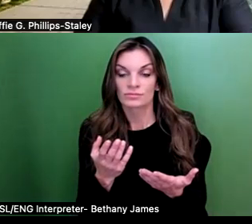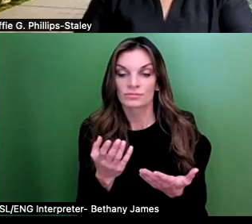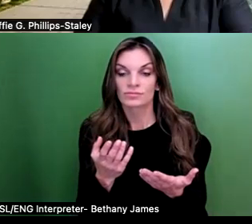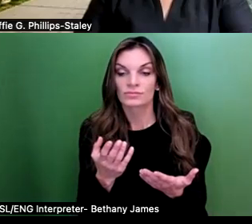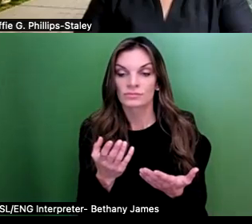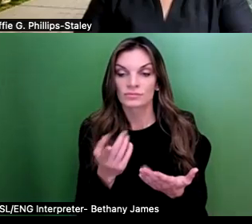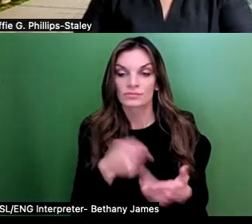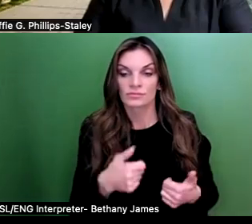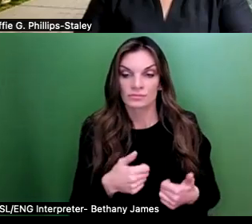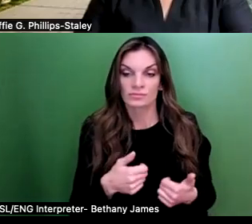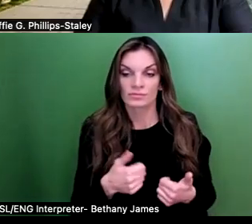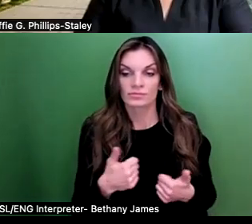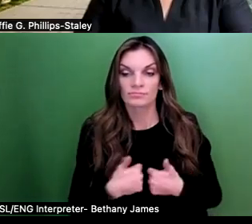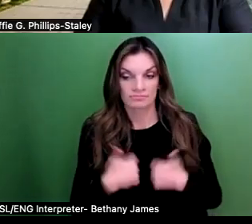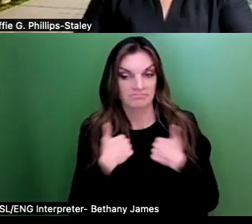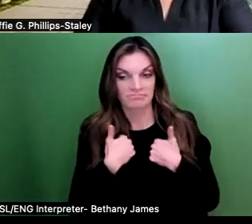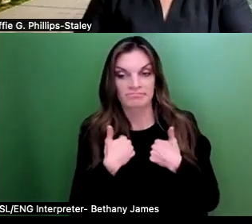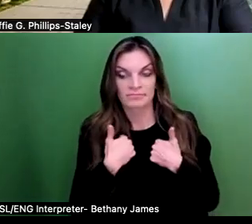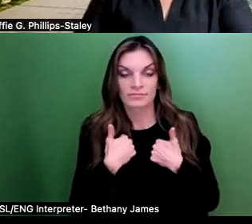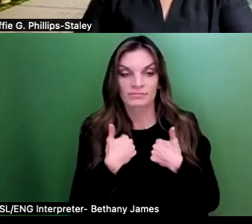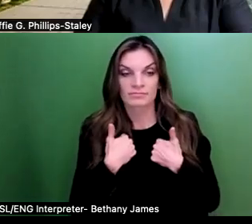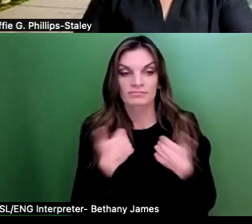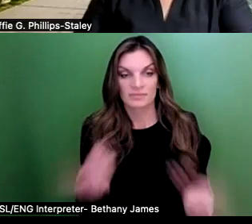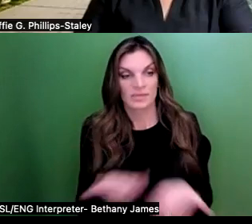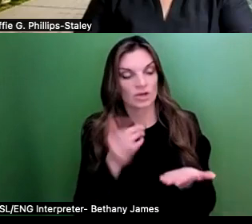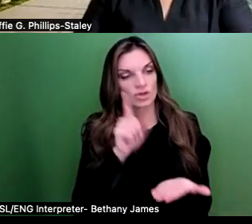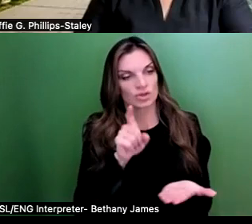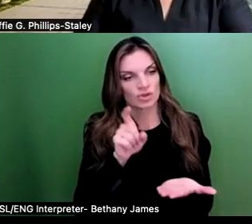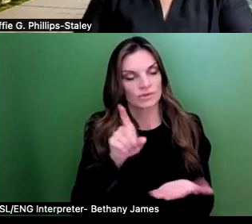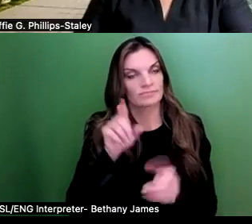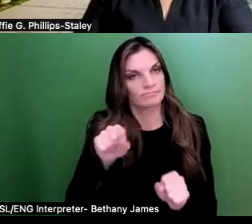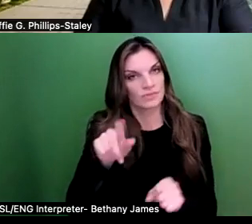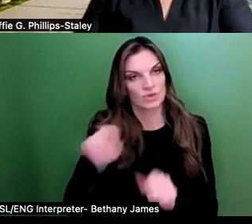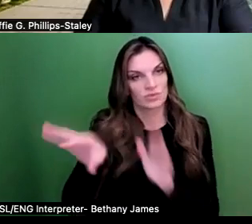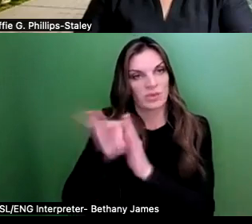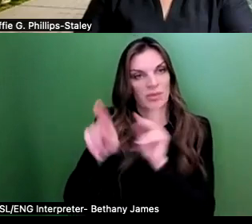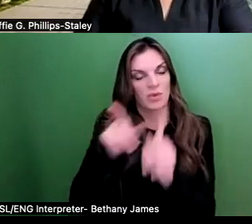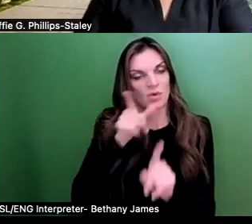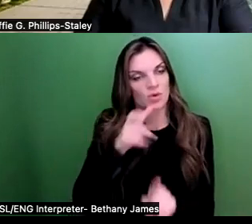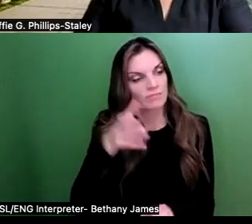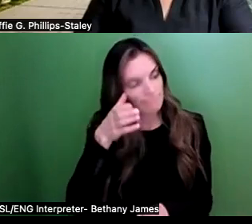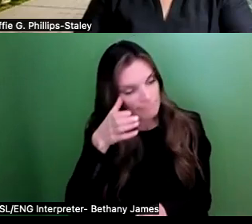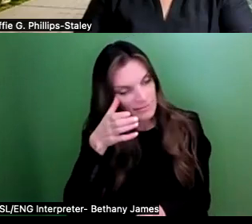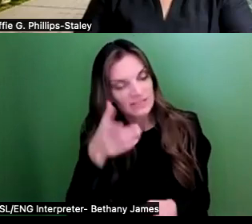a slate of candidates that are willing to listen, that are respectful of the police and fire,